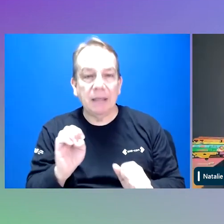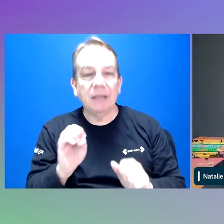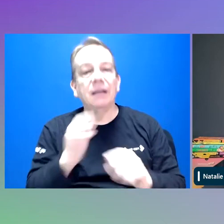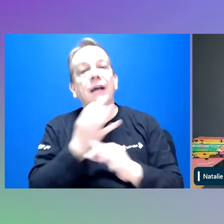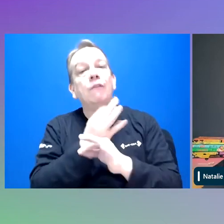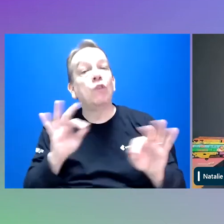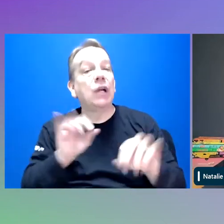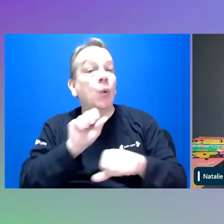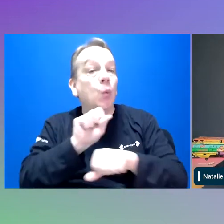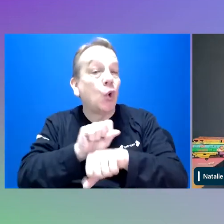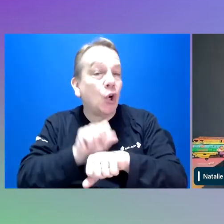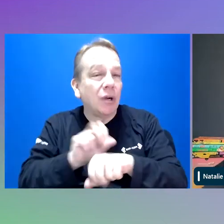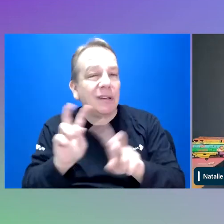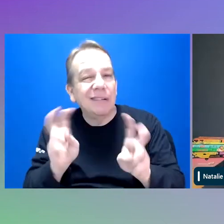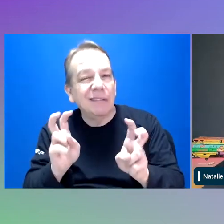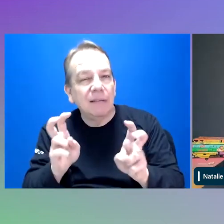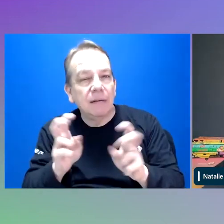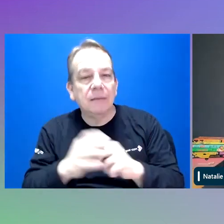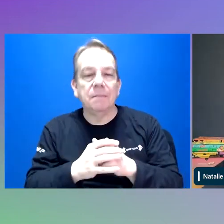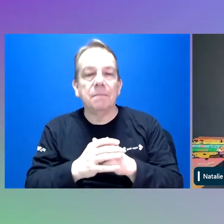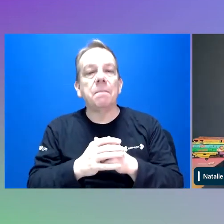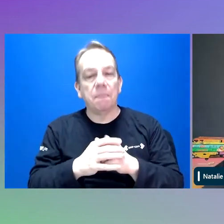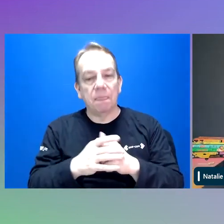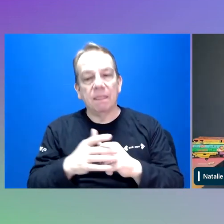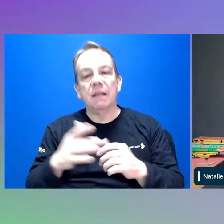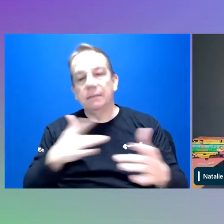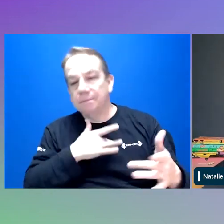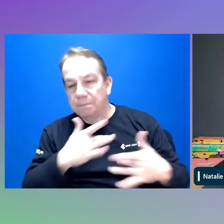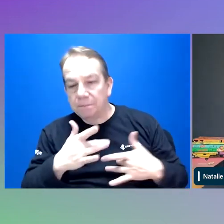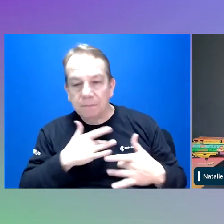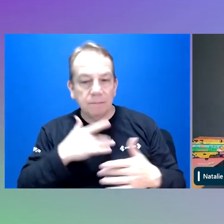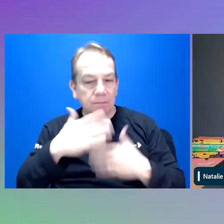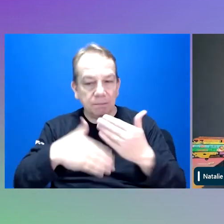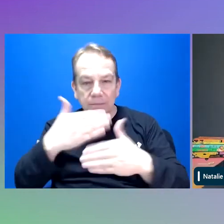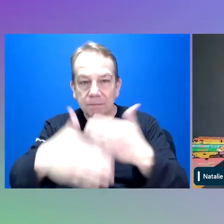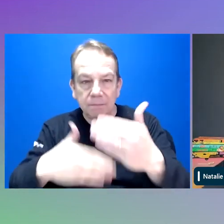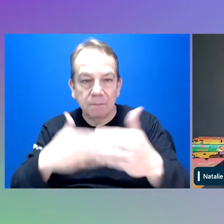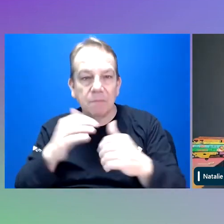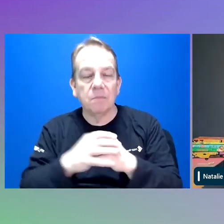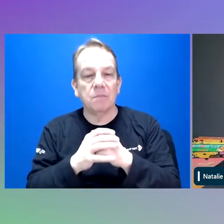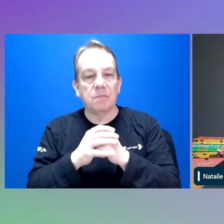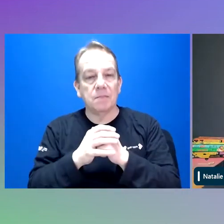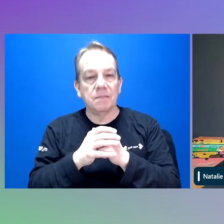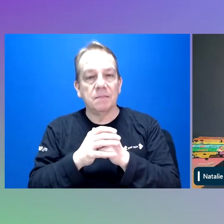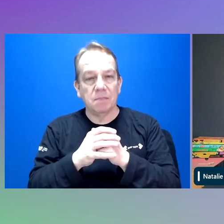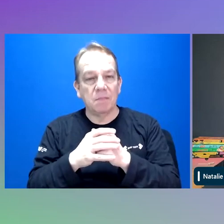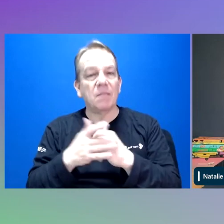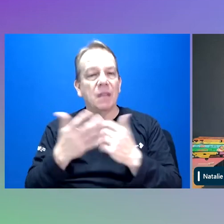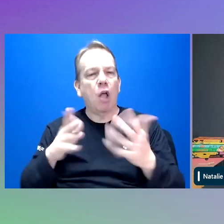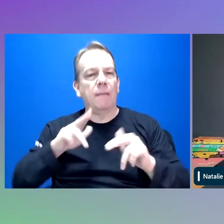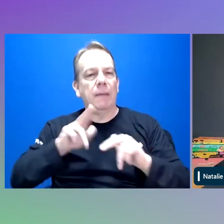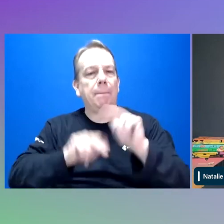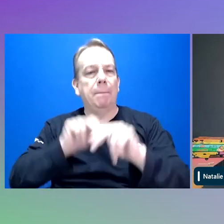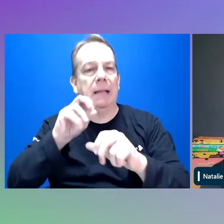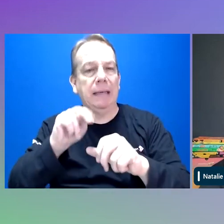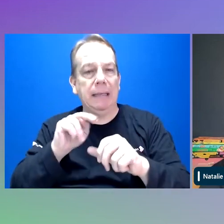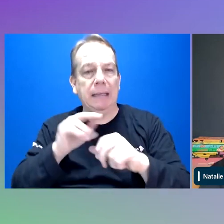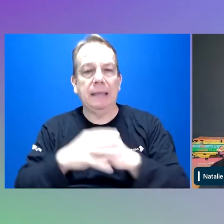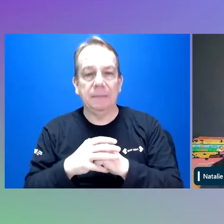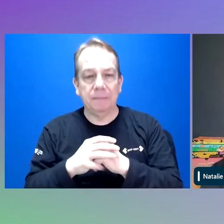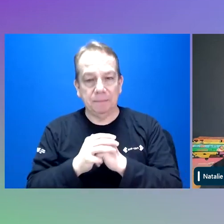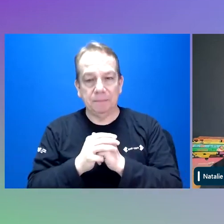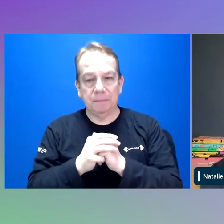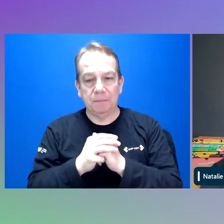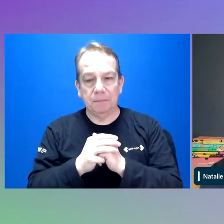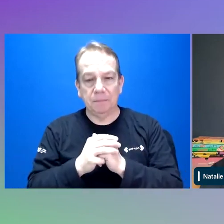work. So it's definitely a consideration that's built in. So